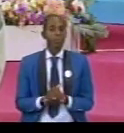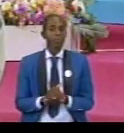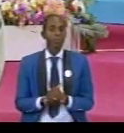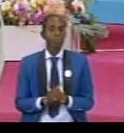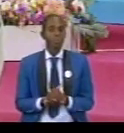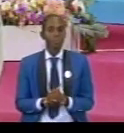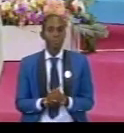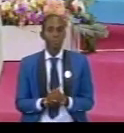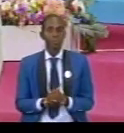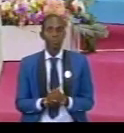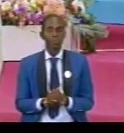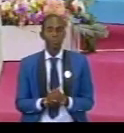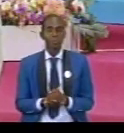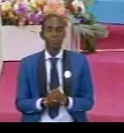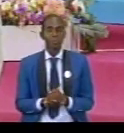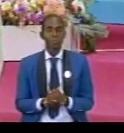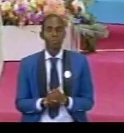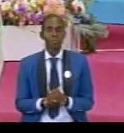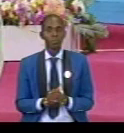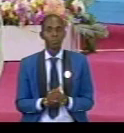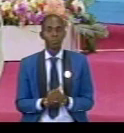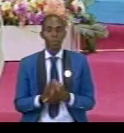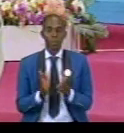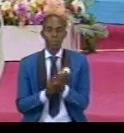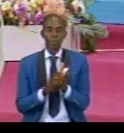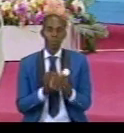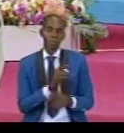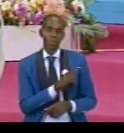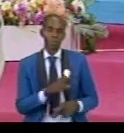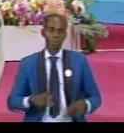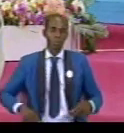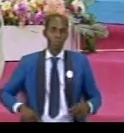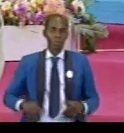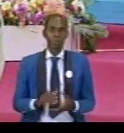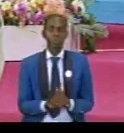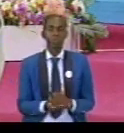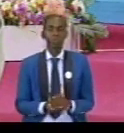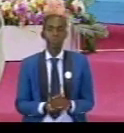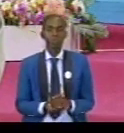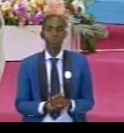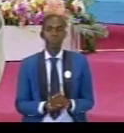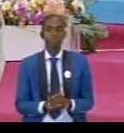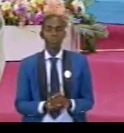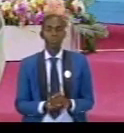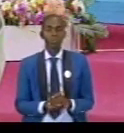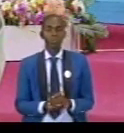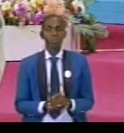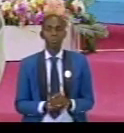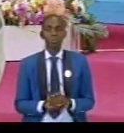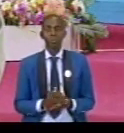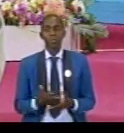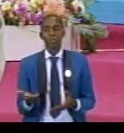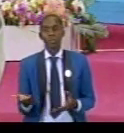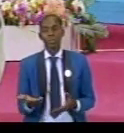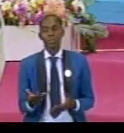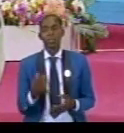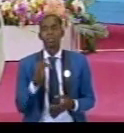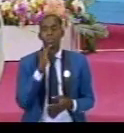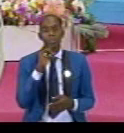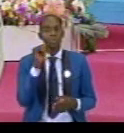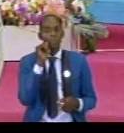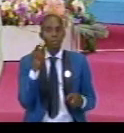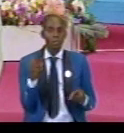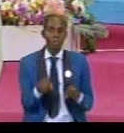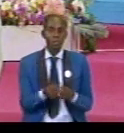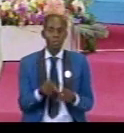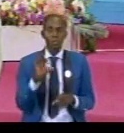and gynecology. Praise the Lord. I'm introducing Sister Richard Favor.